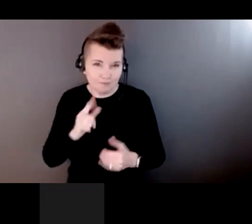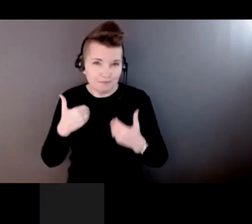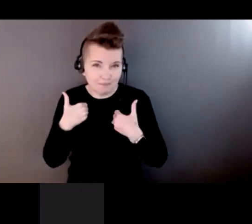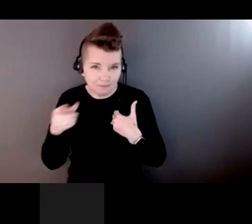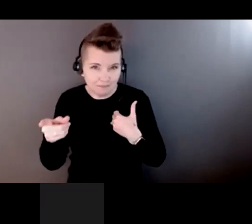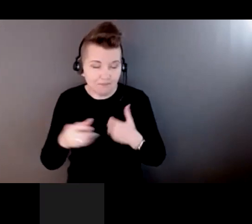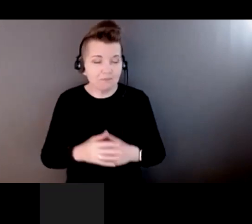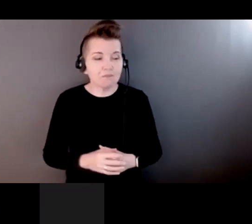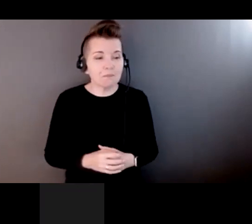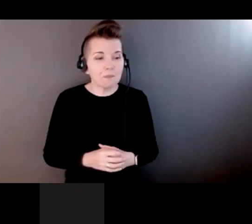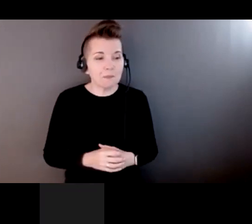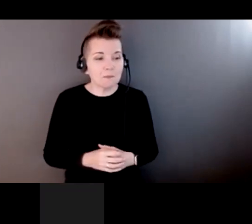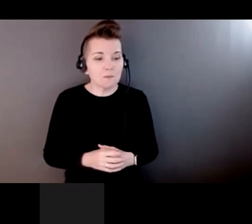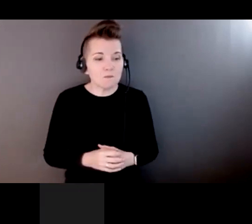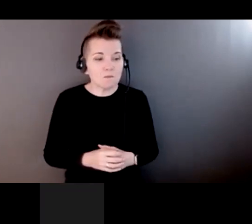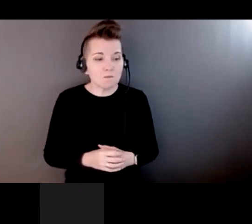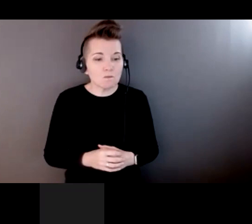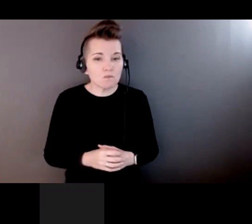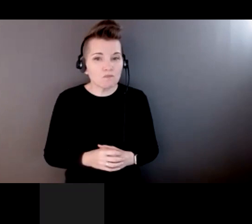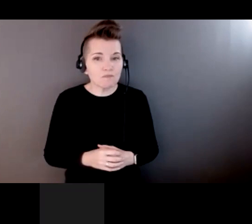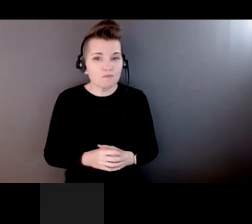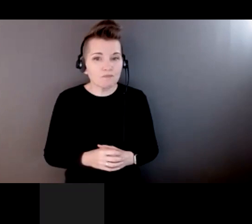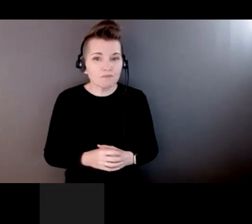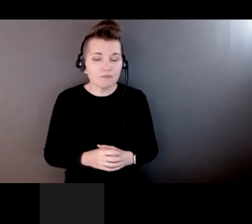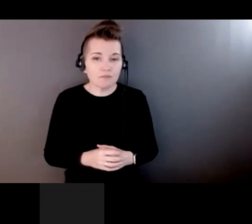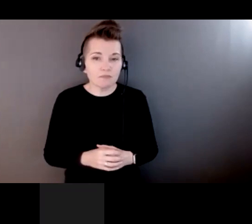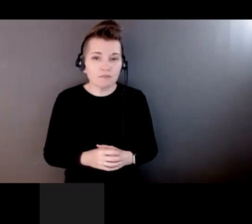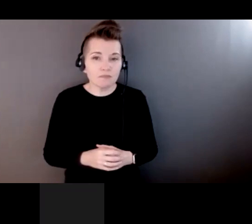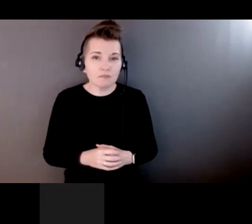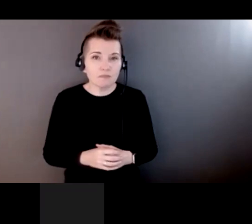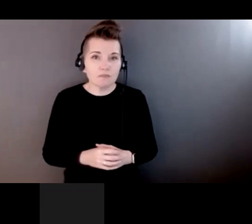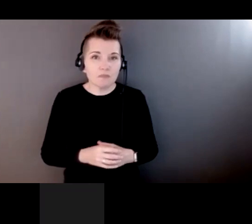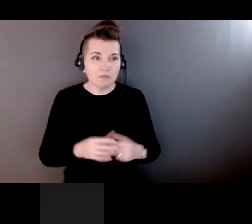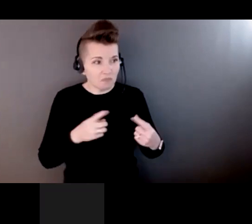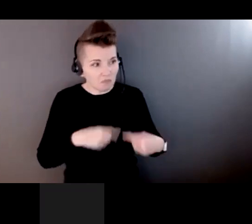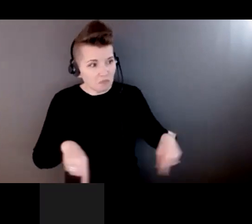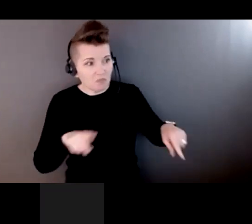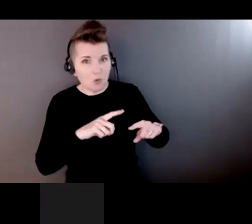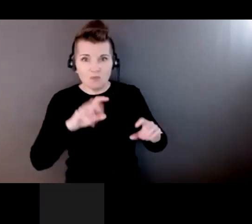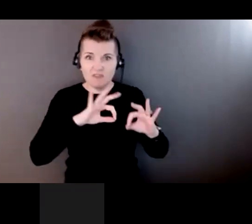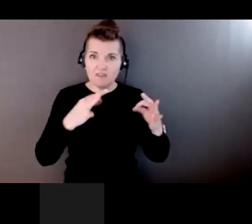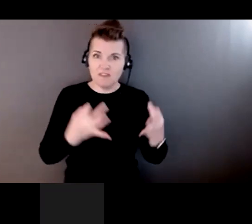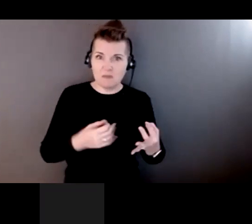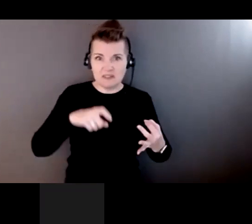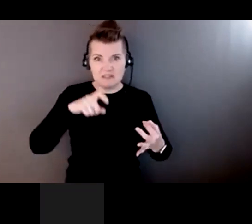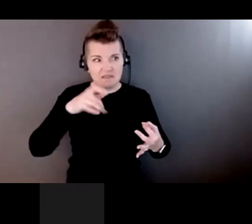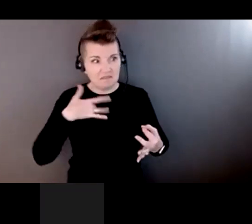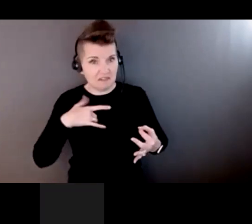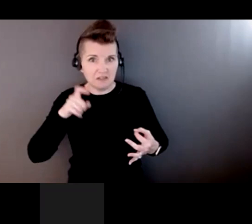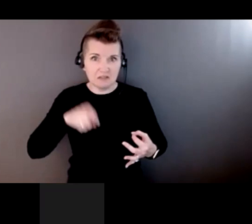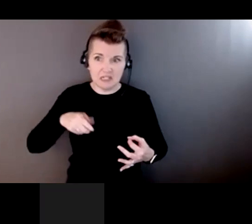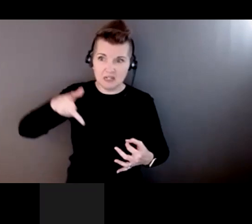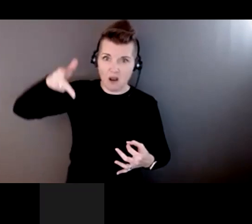while we never got into a situation where we felt we needed to have a nanny cam because we felt confident in the homes in which